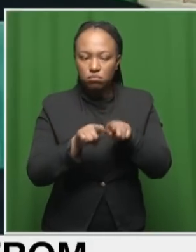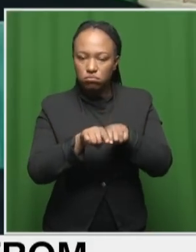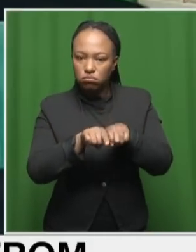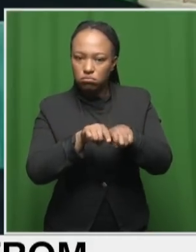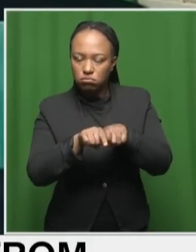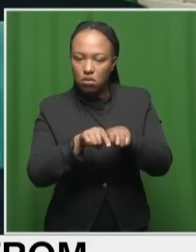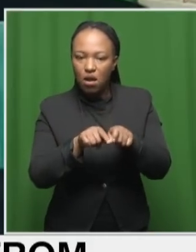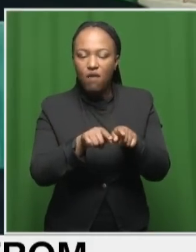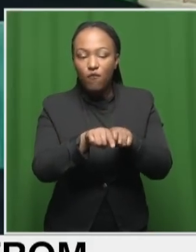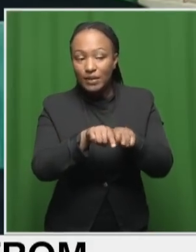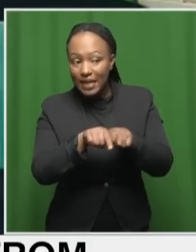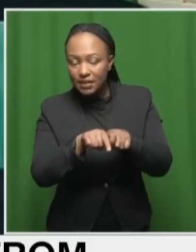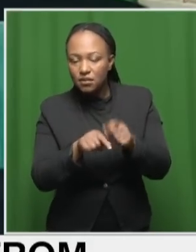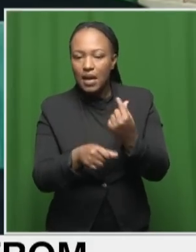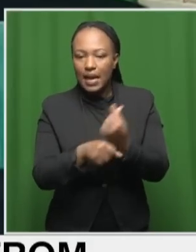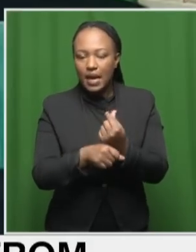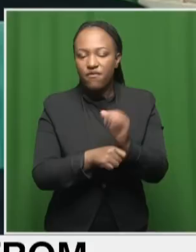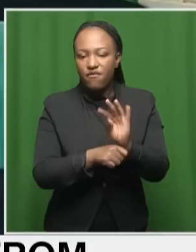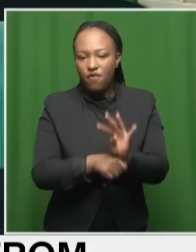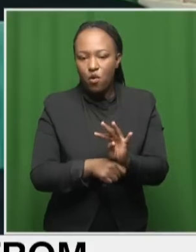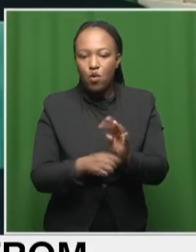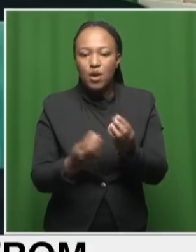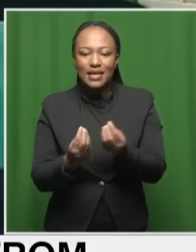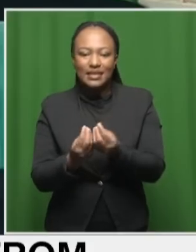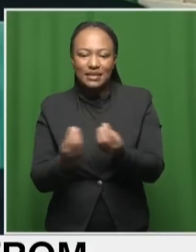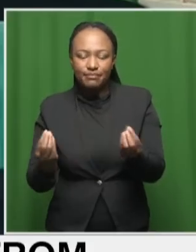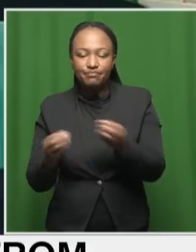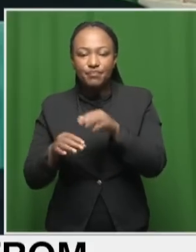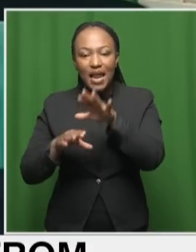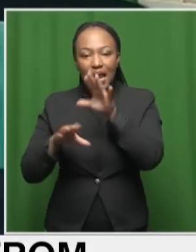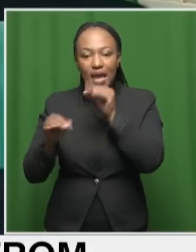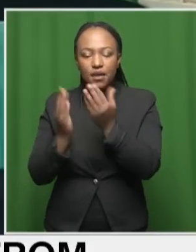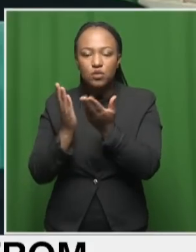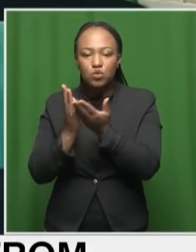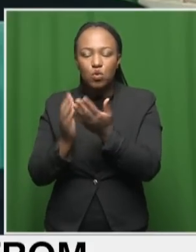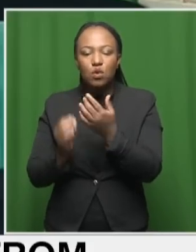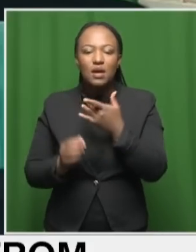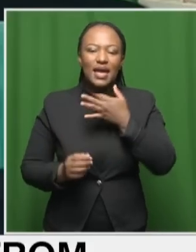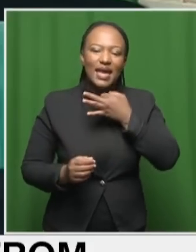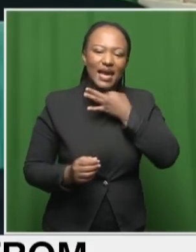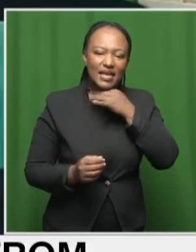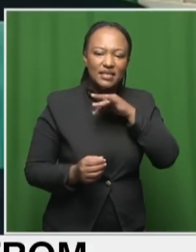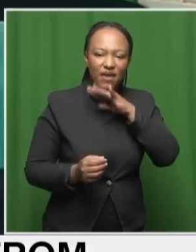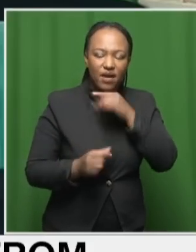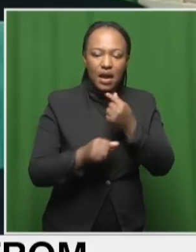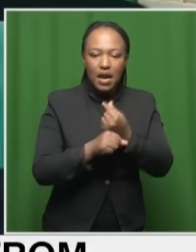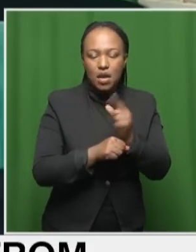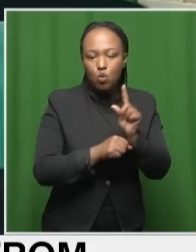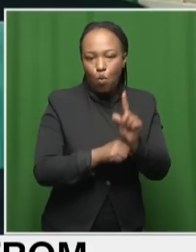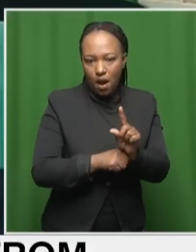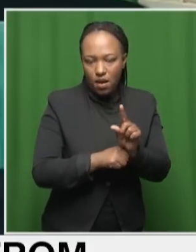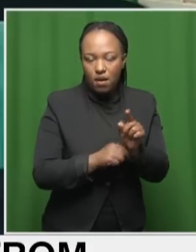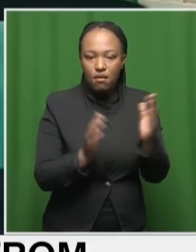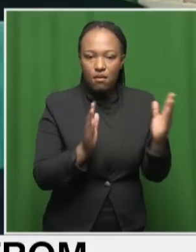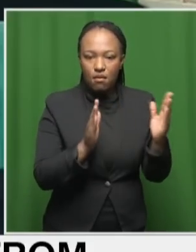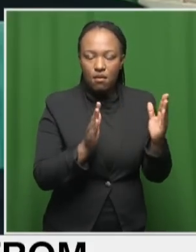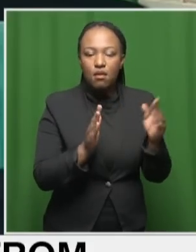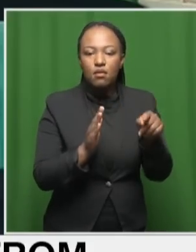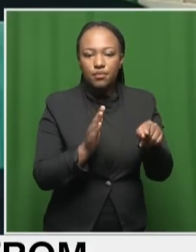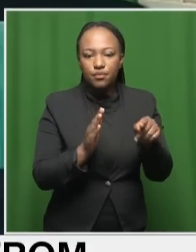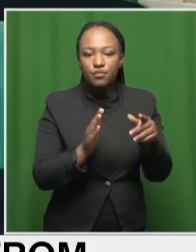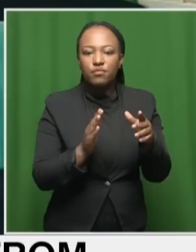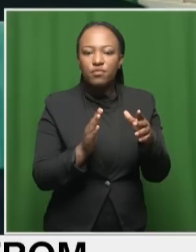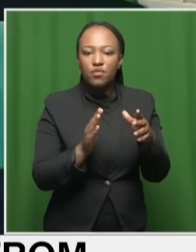do the test in grade 4. So children that are learning in a school in English or Afrikaans in grades 1, 2, and 3, those are much more likely to